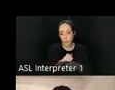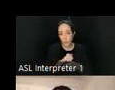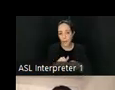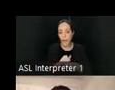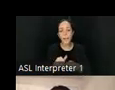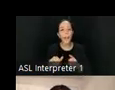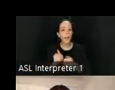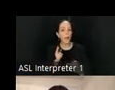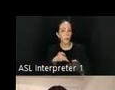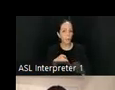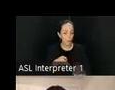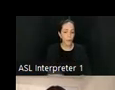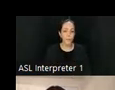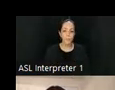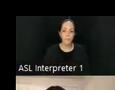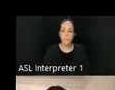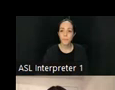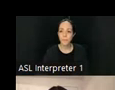onboarding.